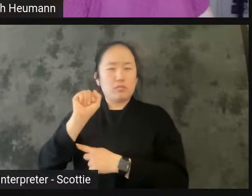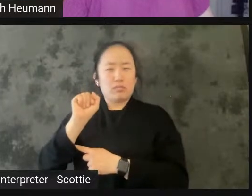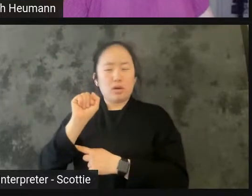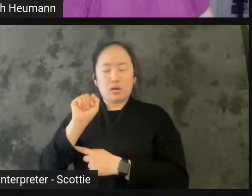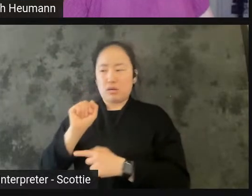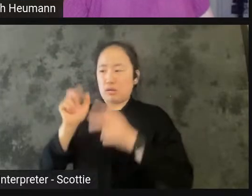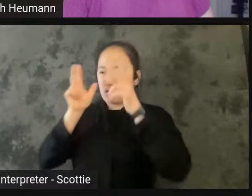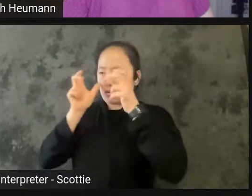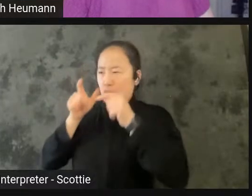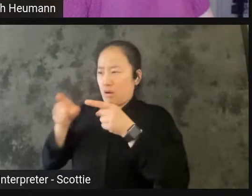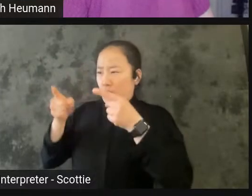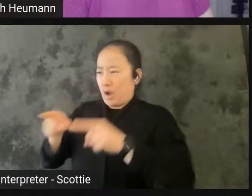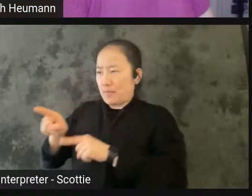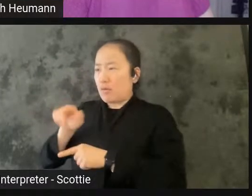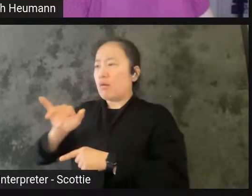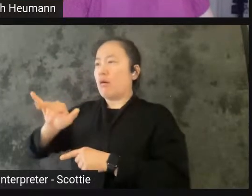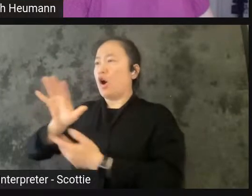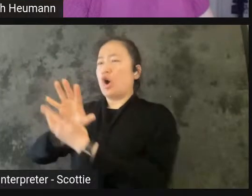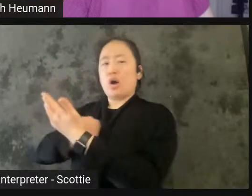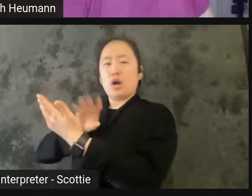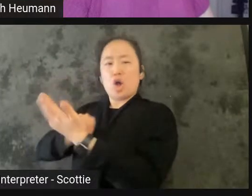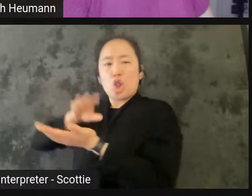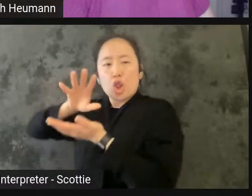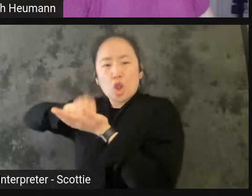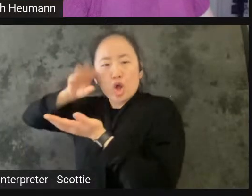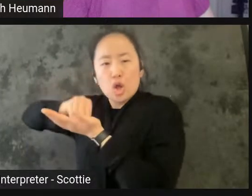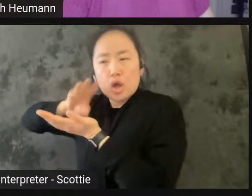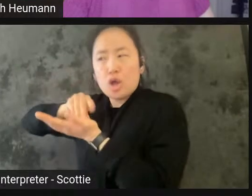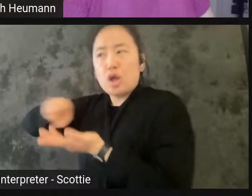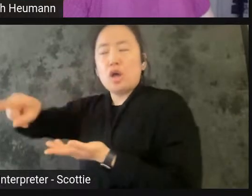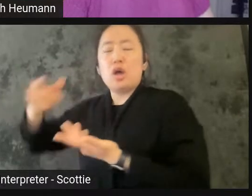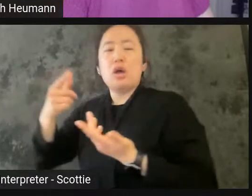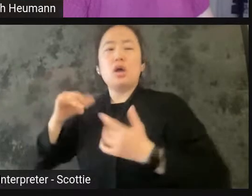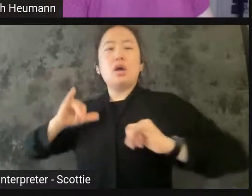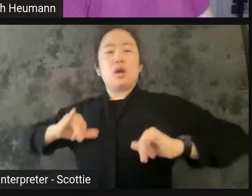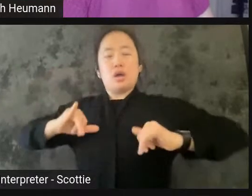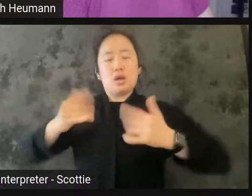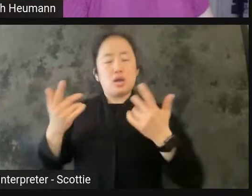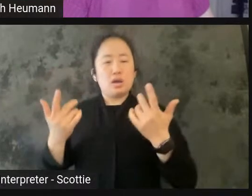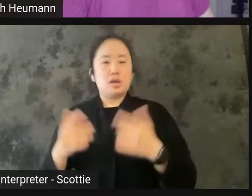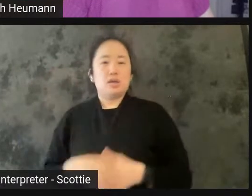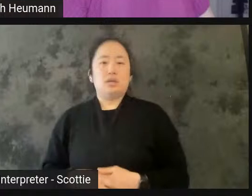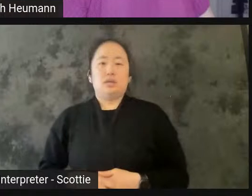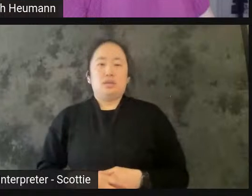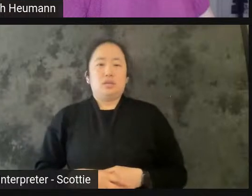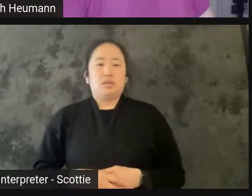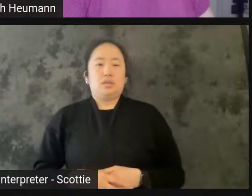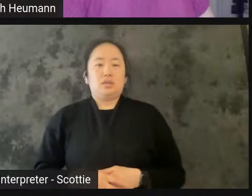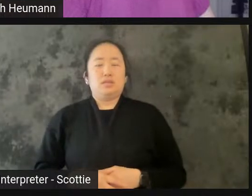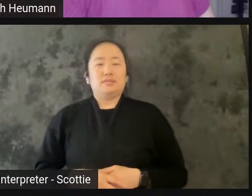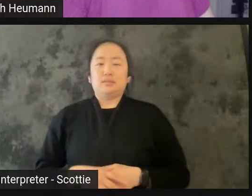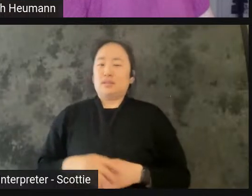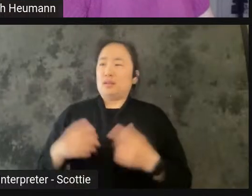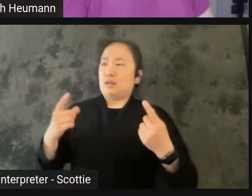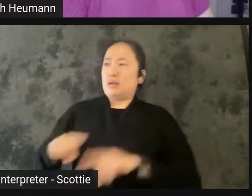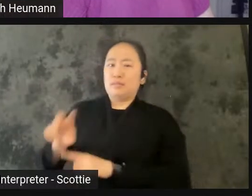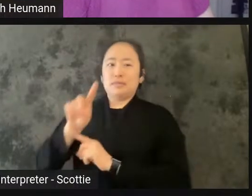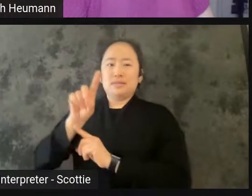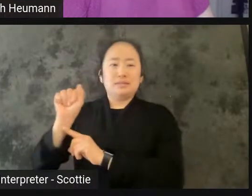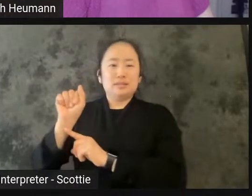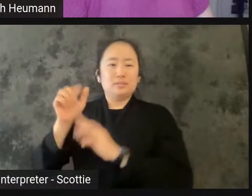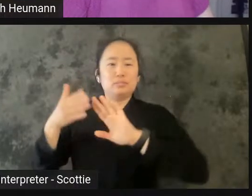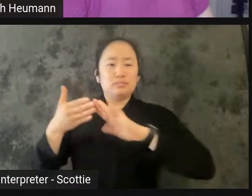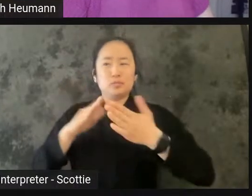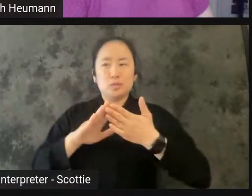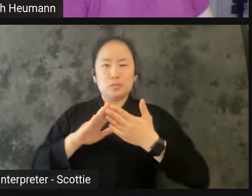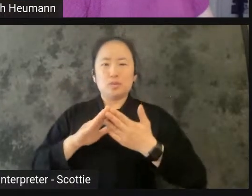Civil Rights movement. And the disability community really beginning to recognize that we